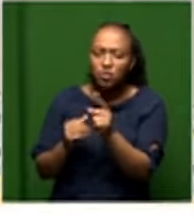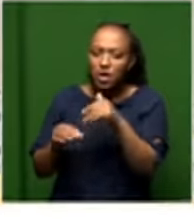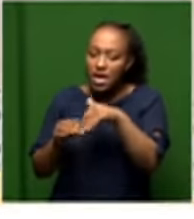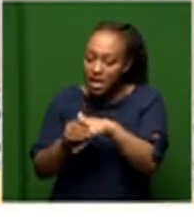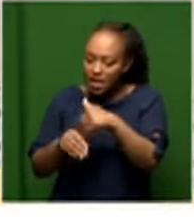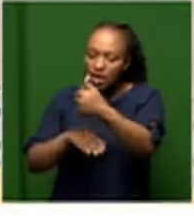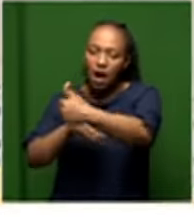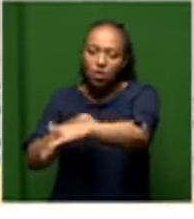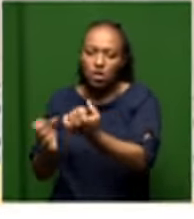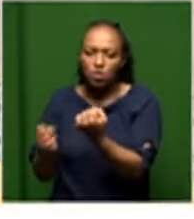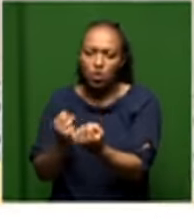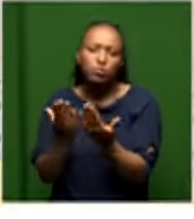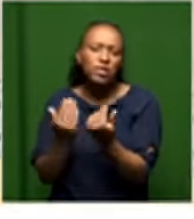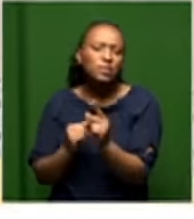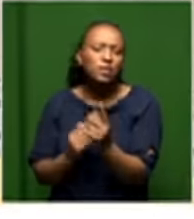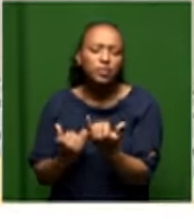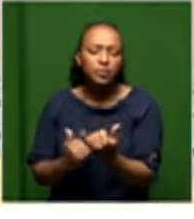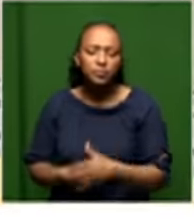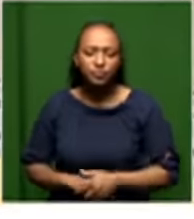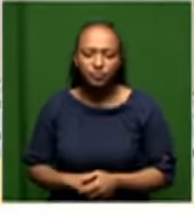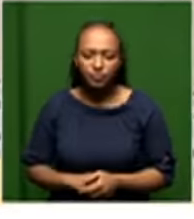inside and outside of the court?